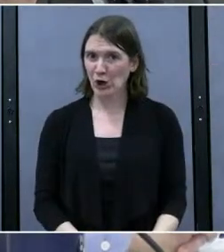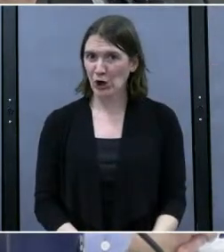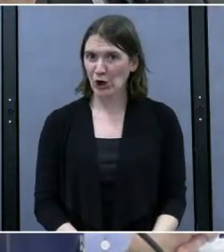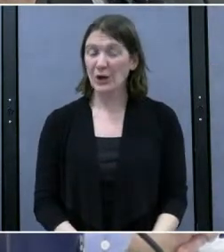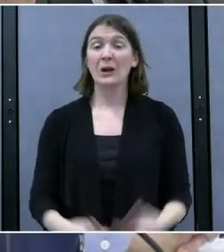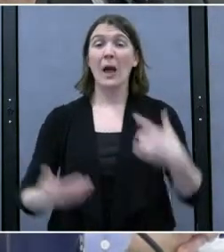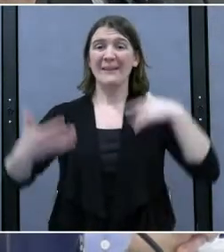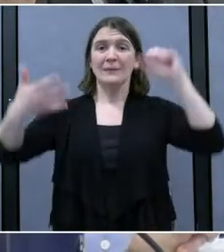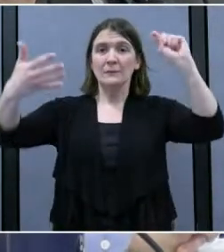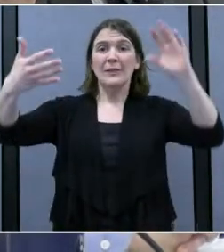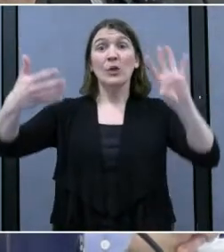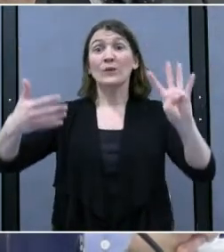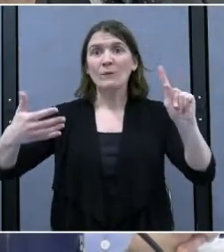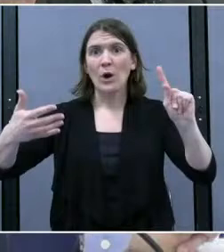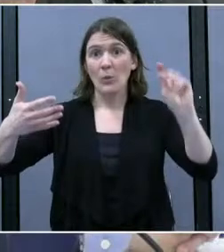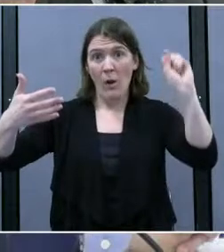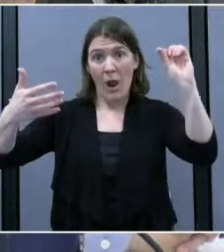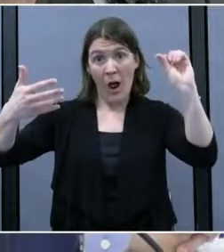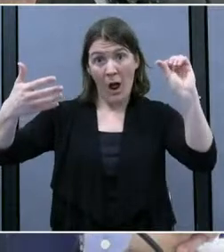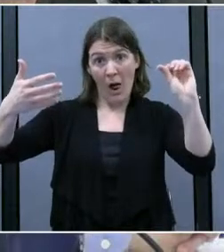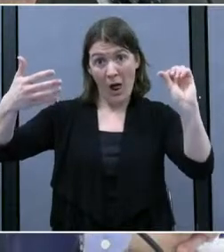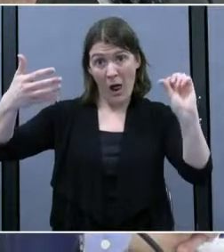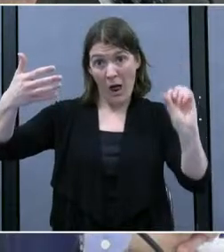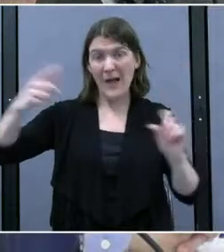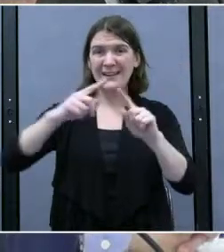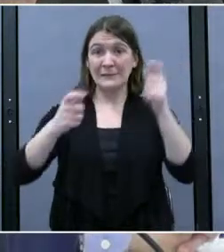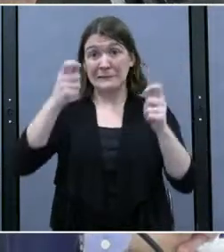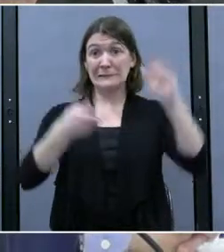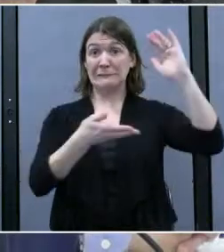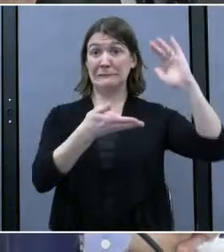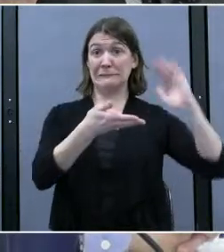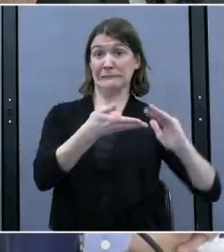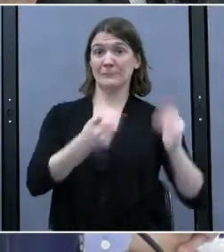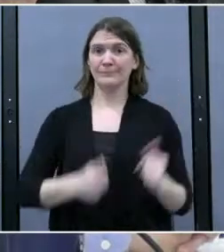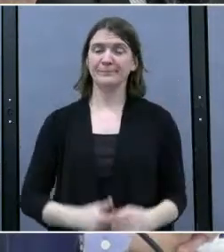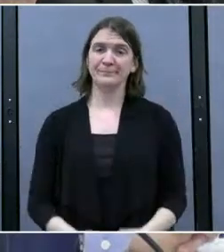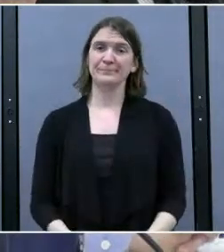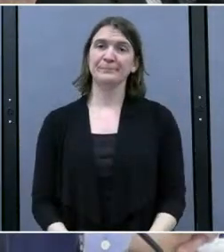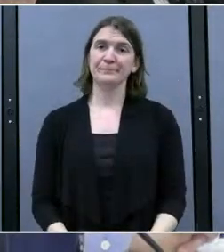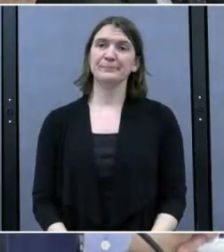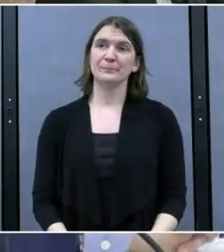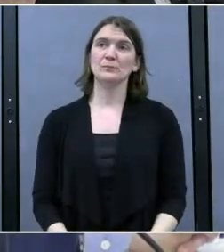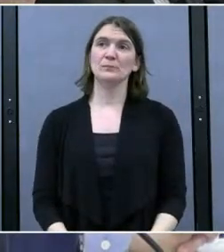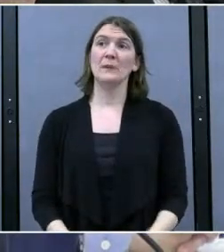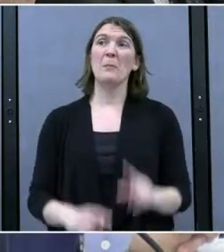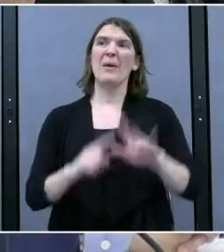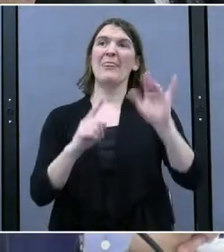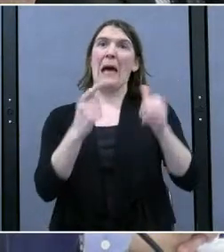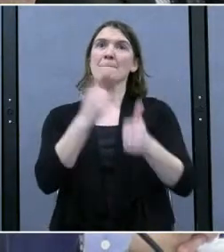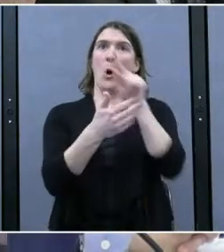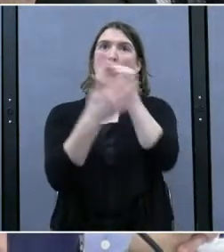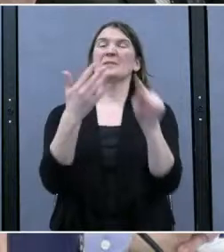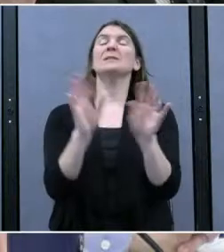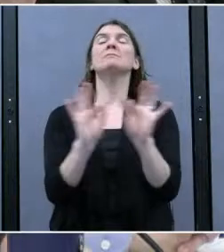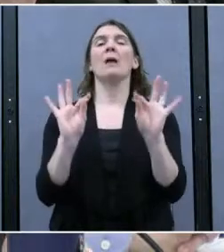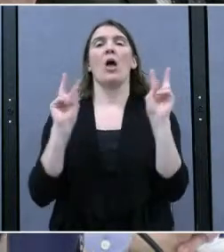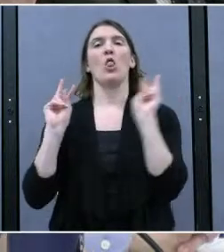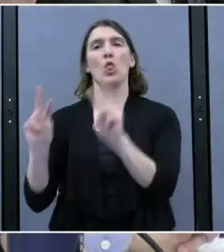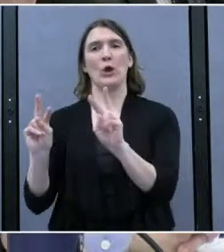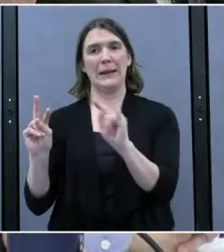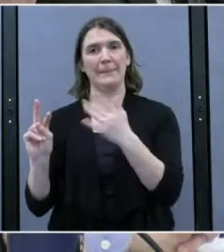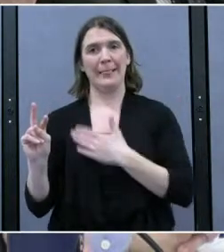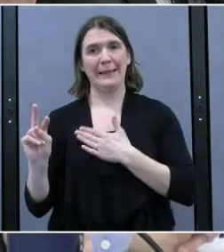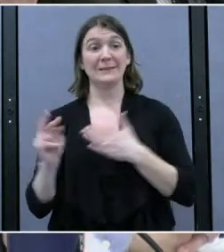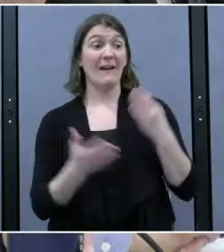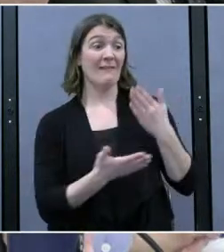I could go on, there's 41 of them. I would say that's worth looking at. I think the